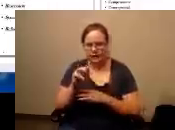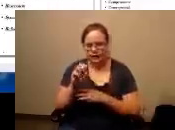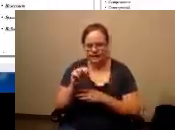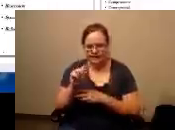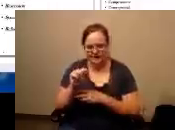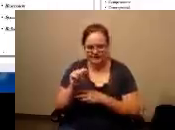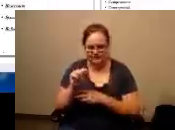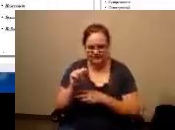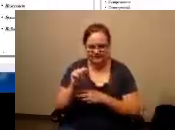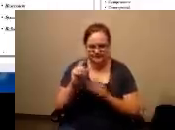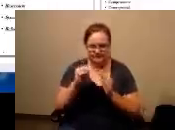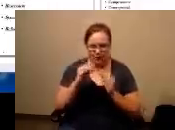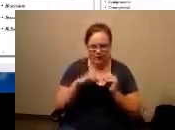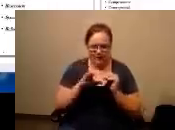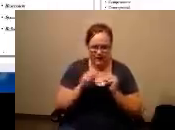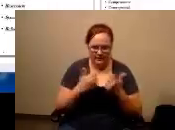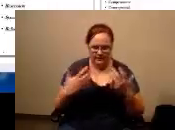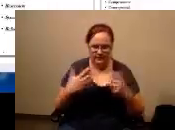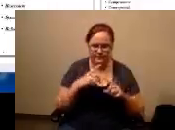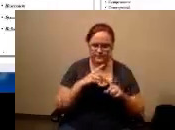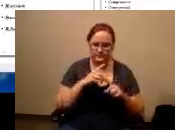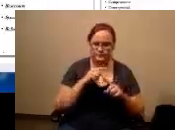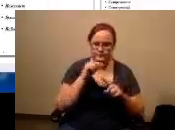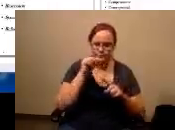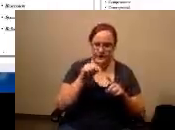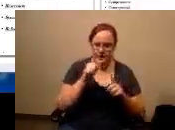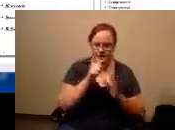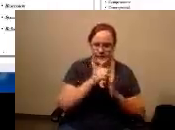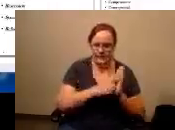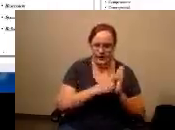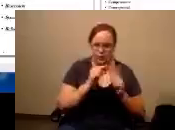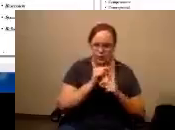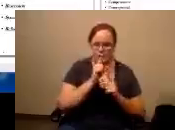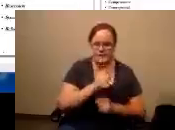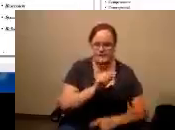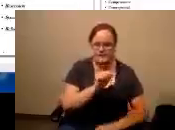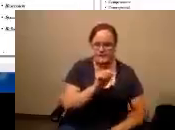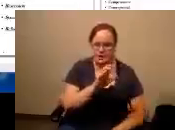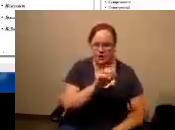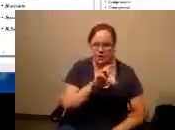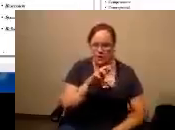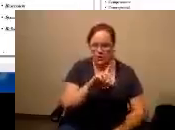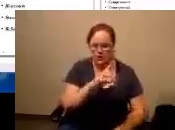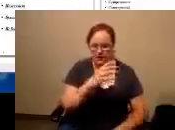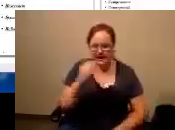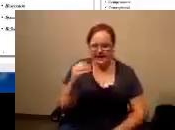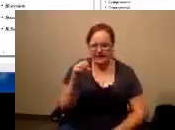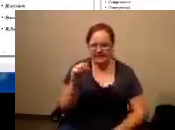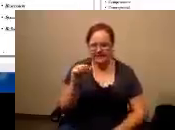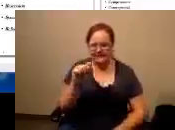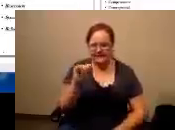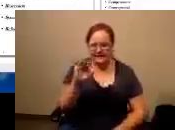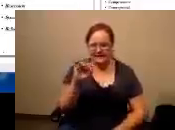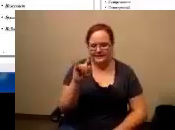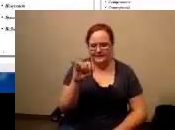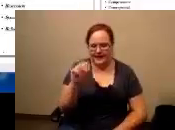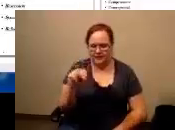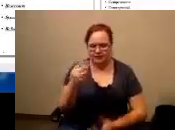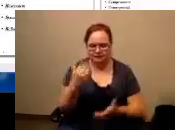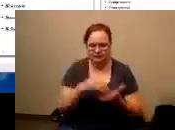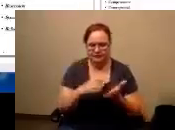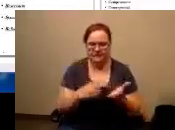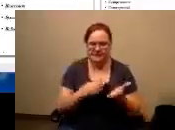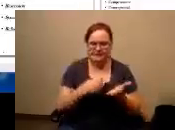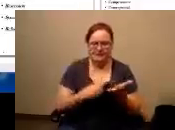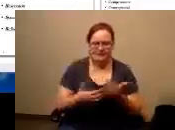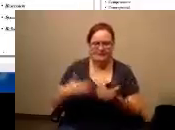remember. And the legal term for it is accord and satisfaction. Again, sometimes it's easier to